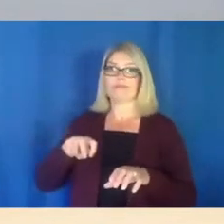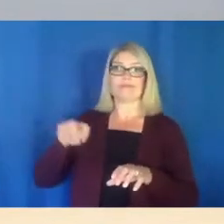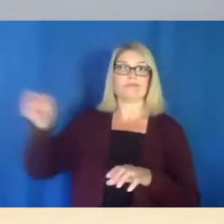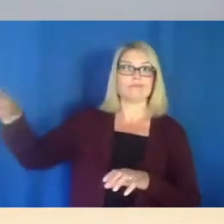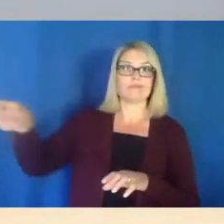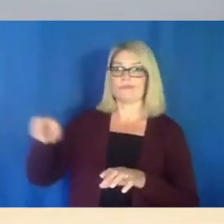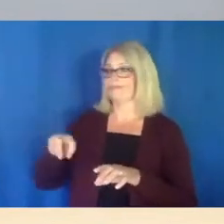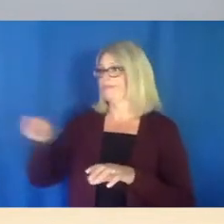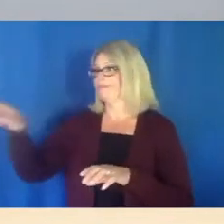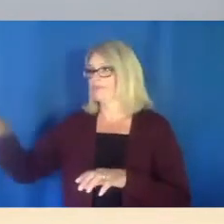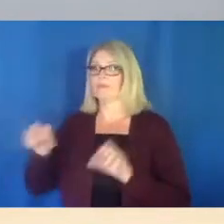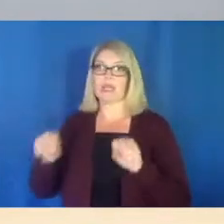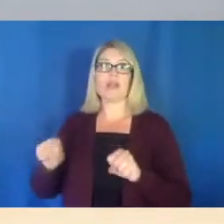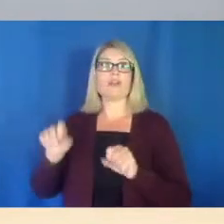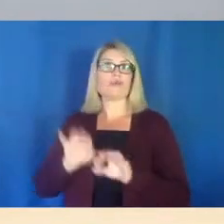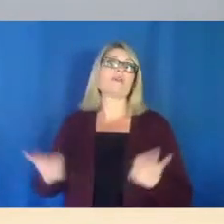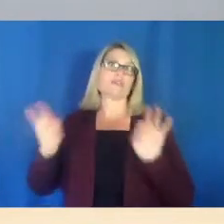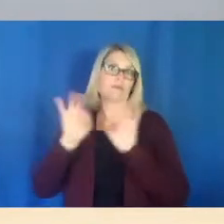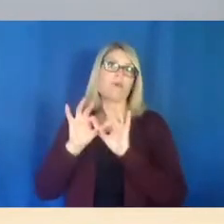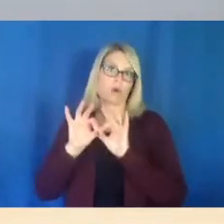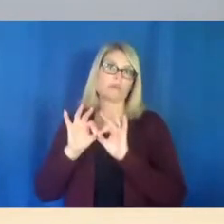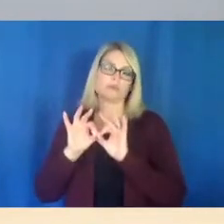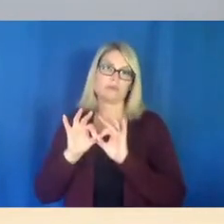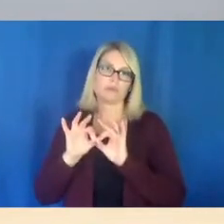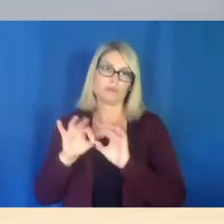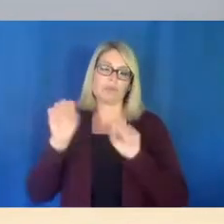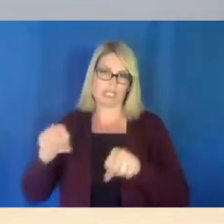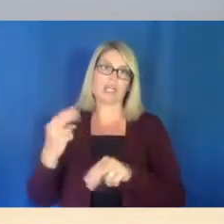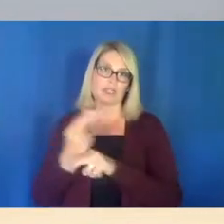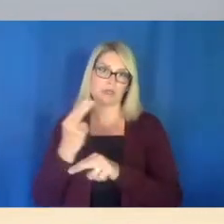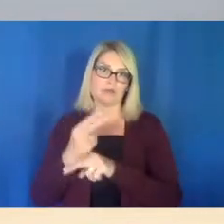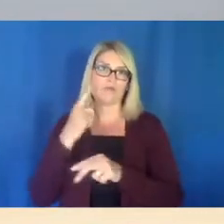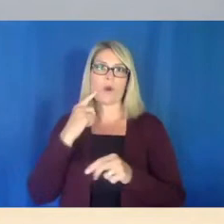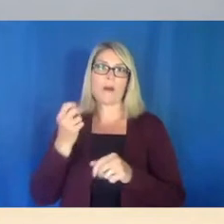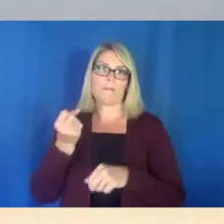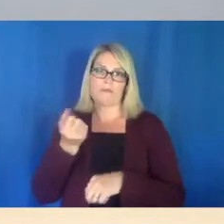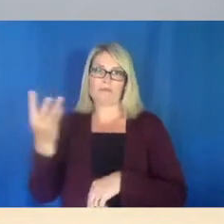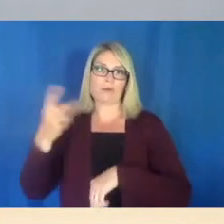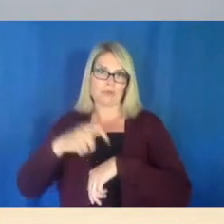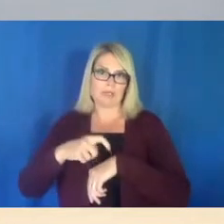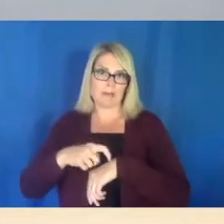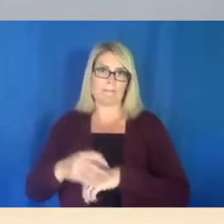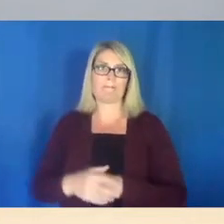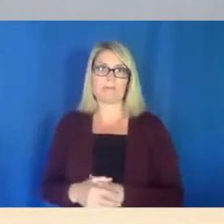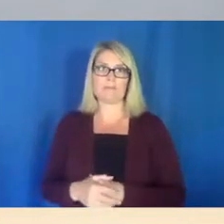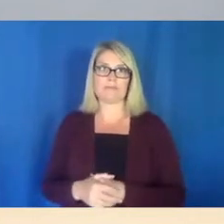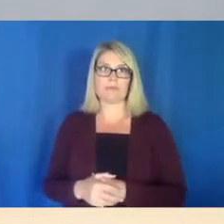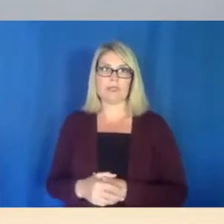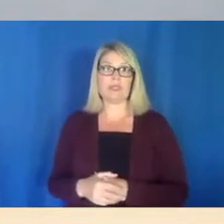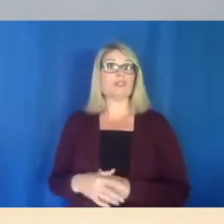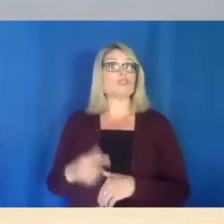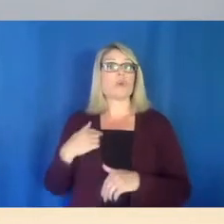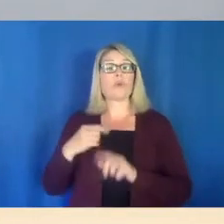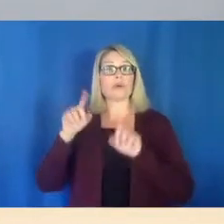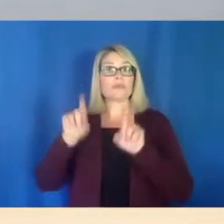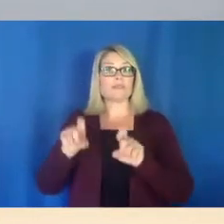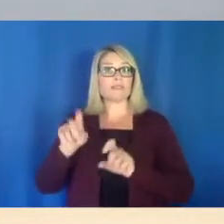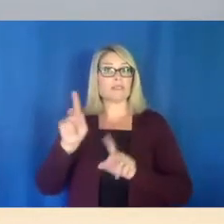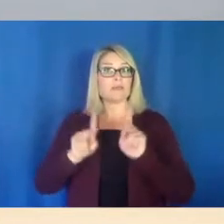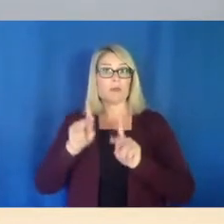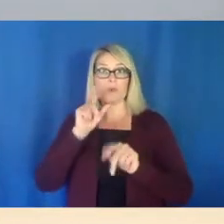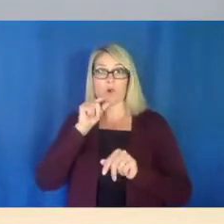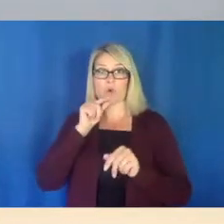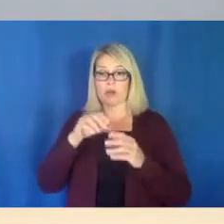reason that's important. And every day we are testing so many people who are traveling within Atlantic